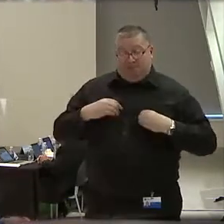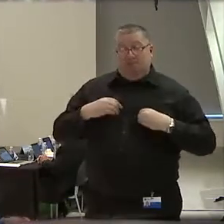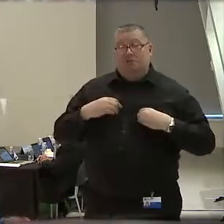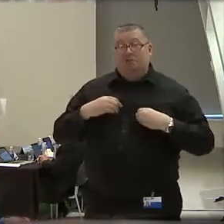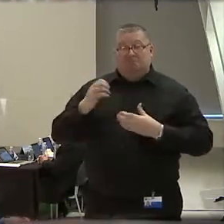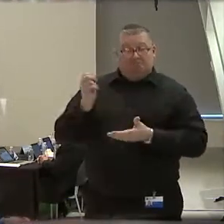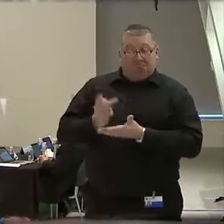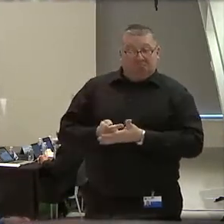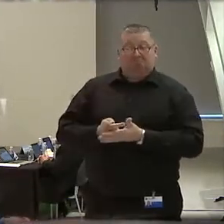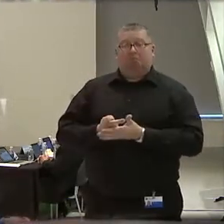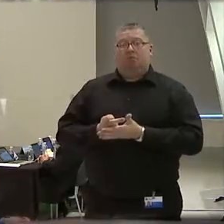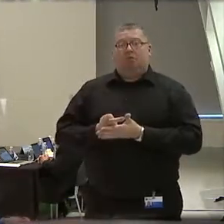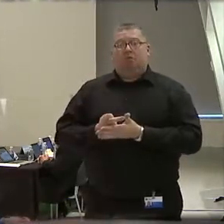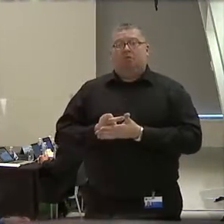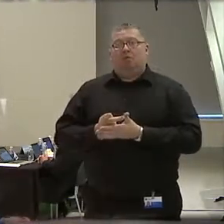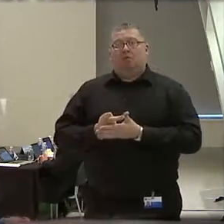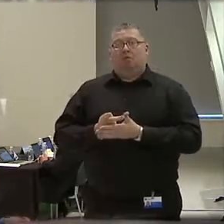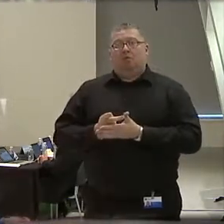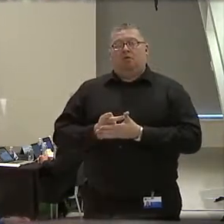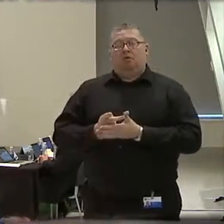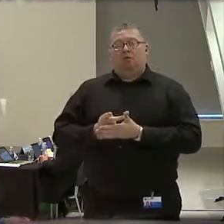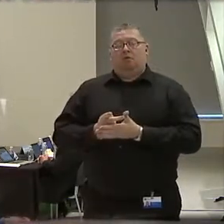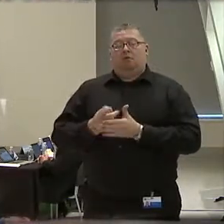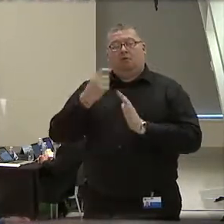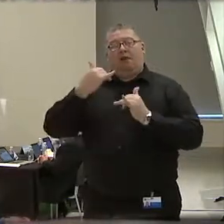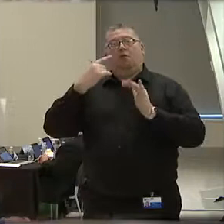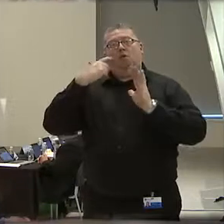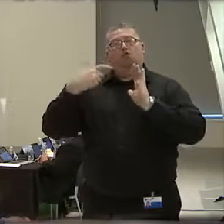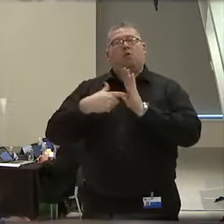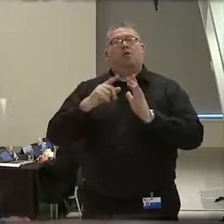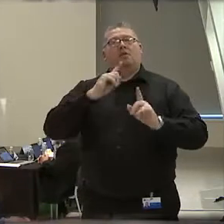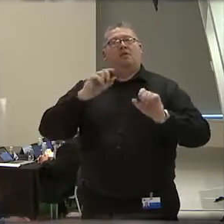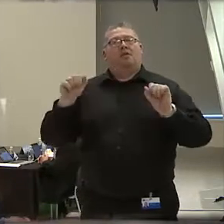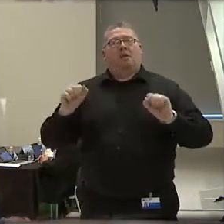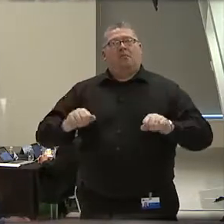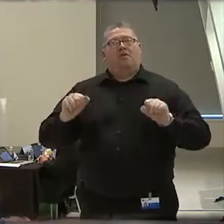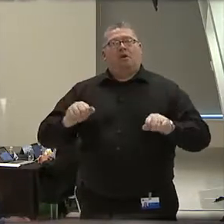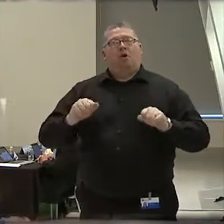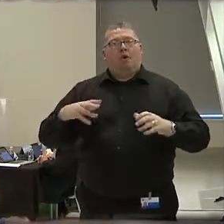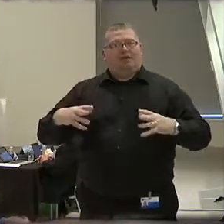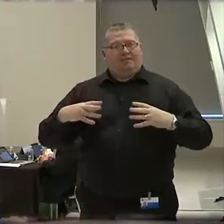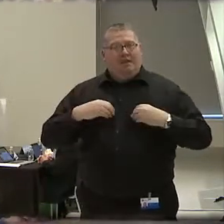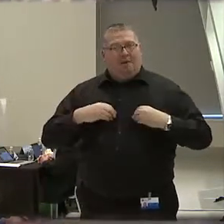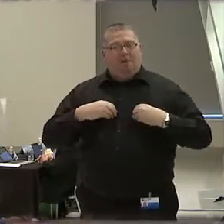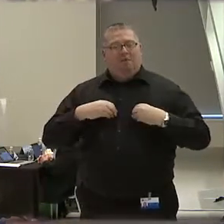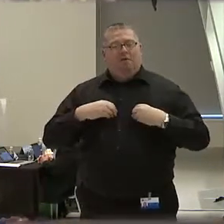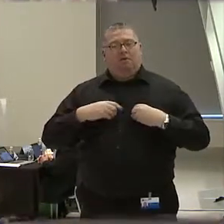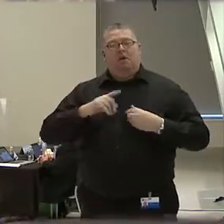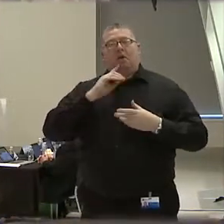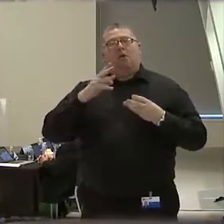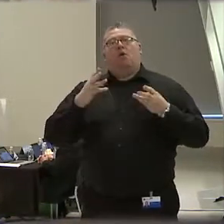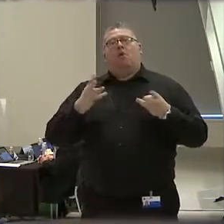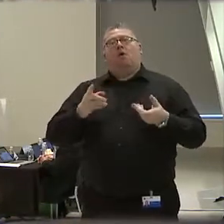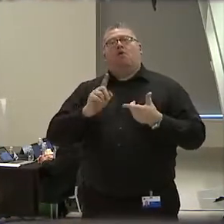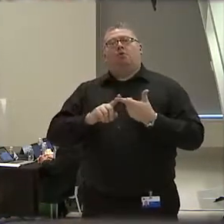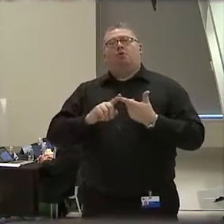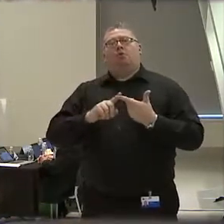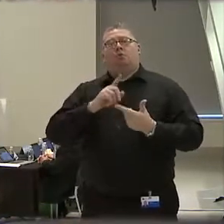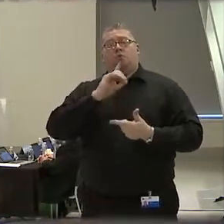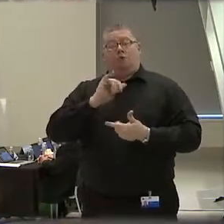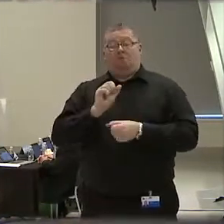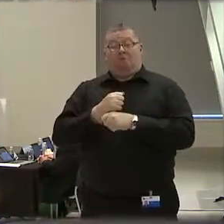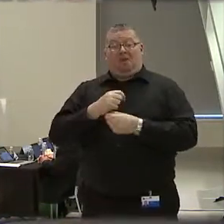actually, full credit to Bill Bratton for recognizing the potential, accepted it as a means to make